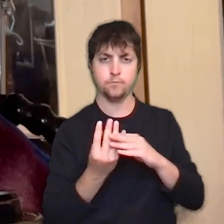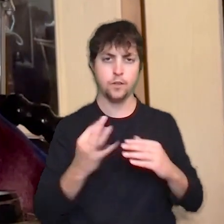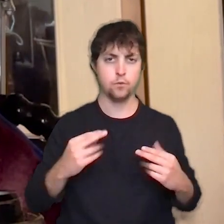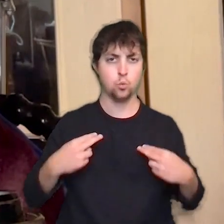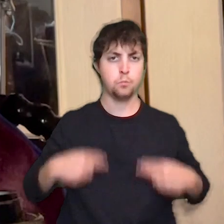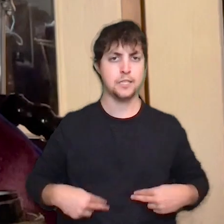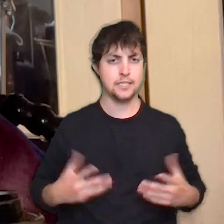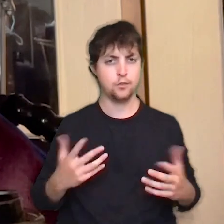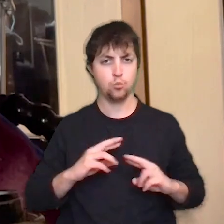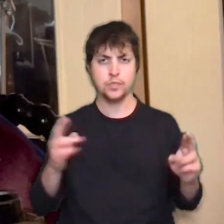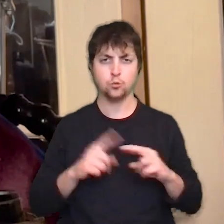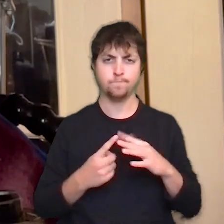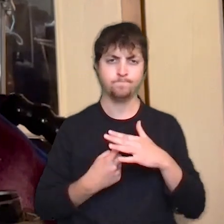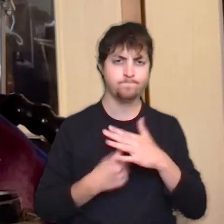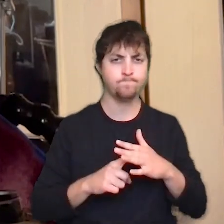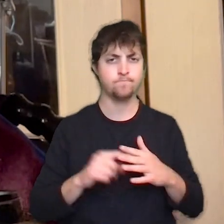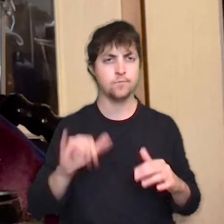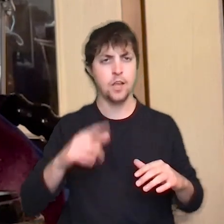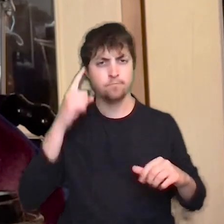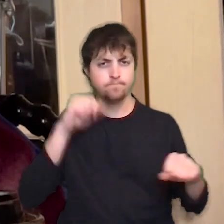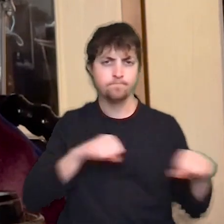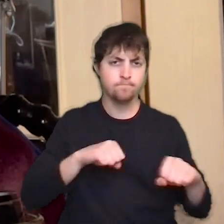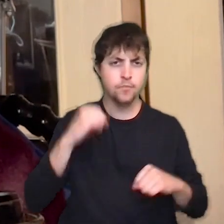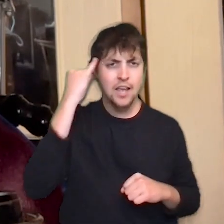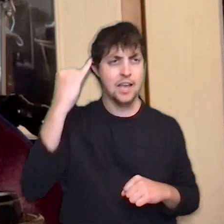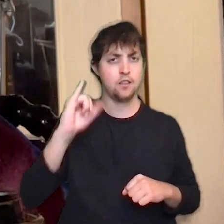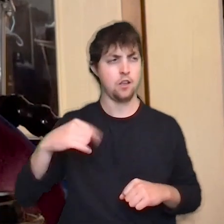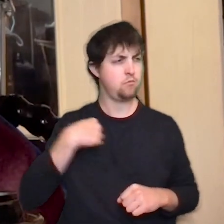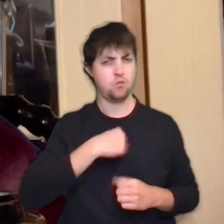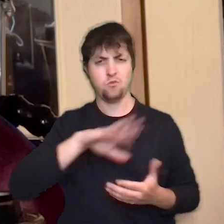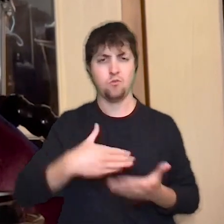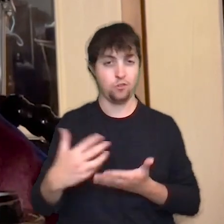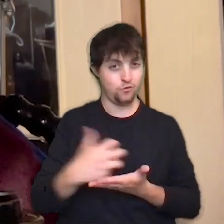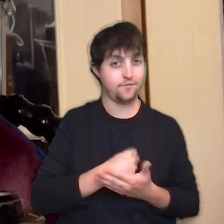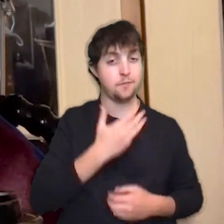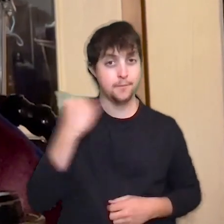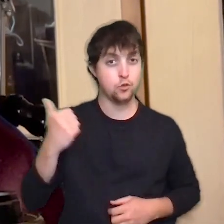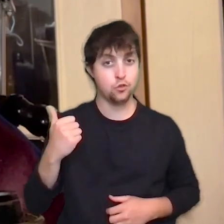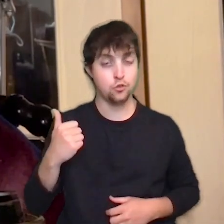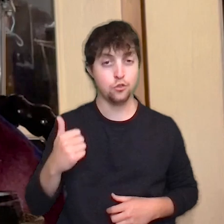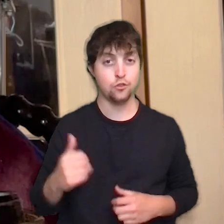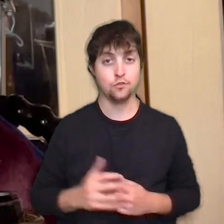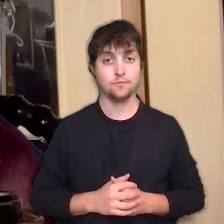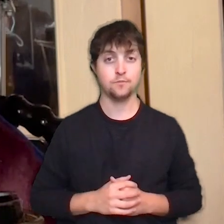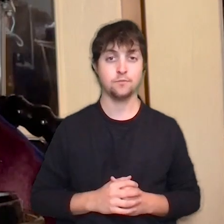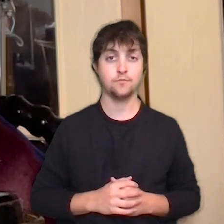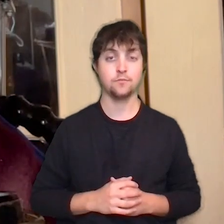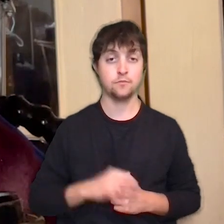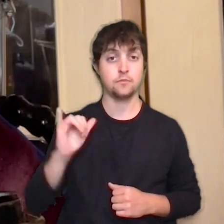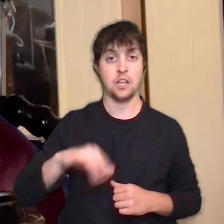of humanity, ready to ignite the radical idea that we all deserved